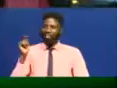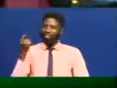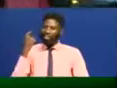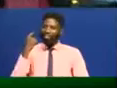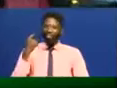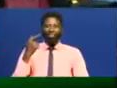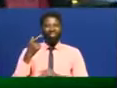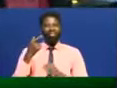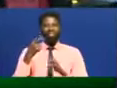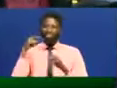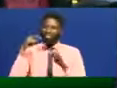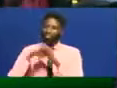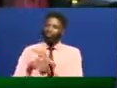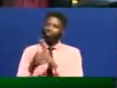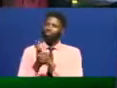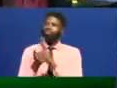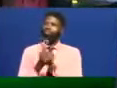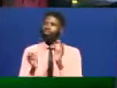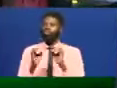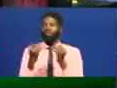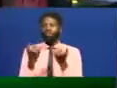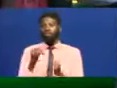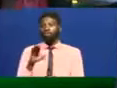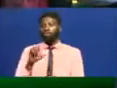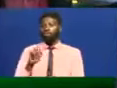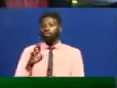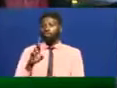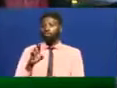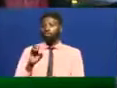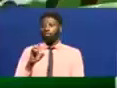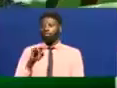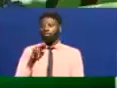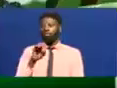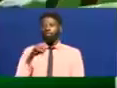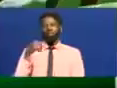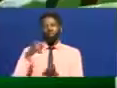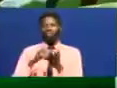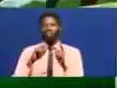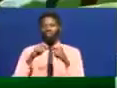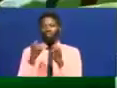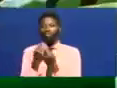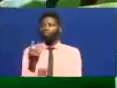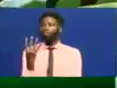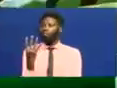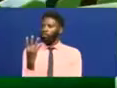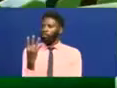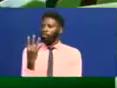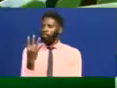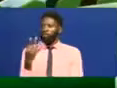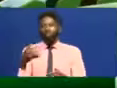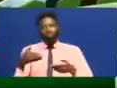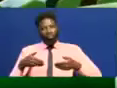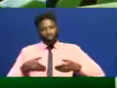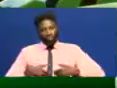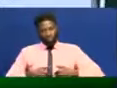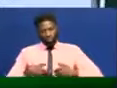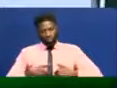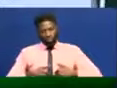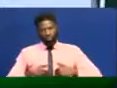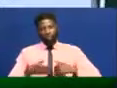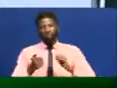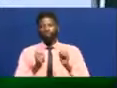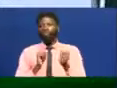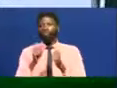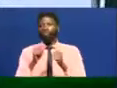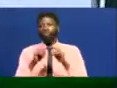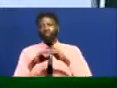endowed. And now Caroline is part of a team of 4 young athletes under